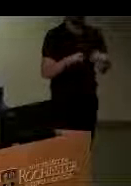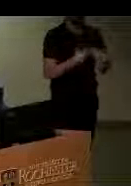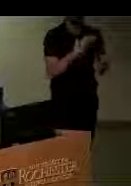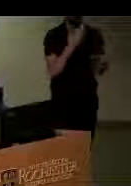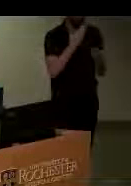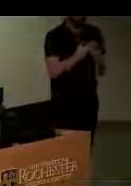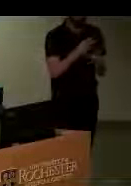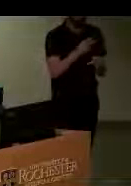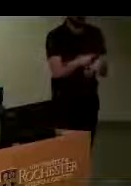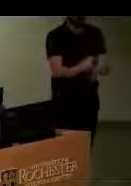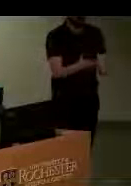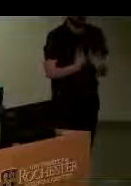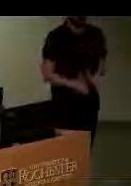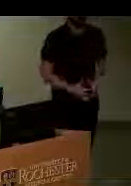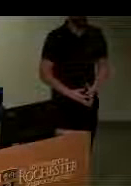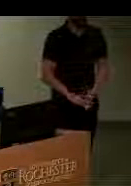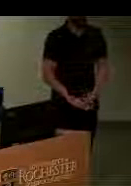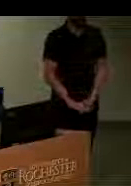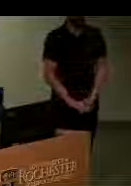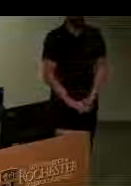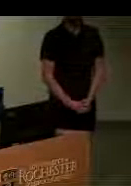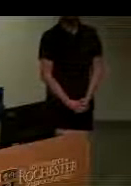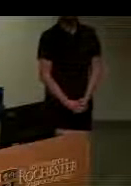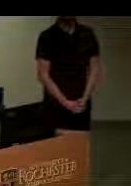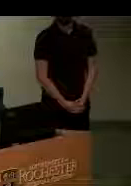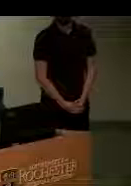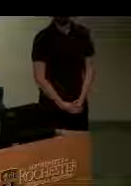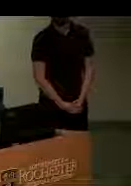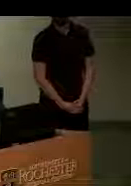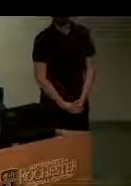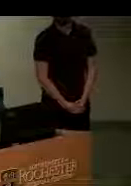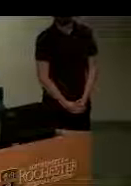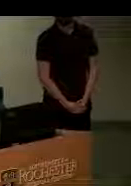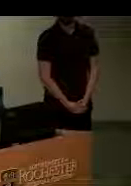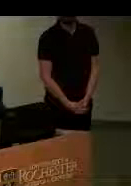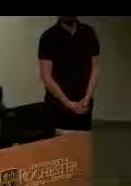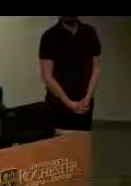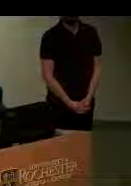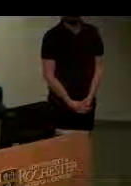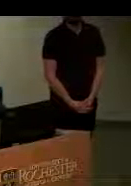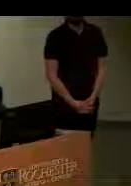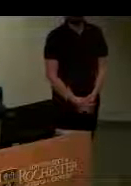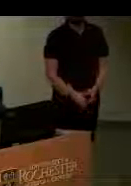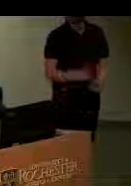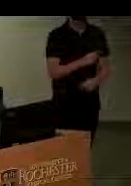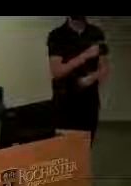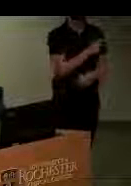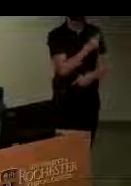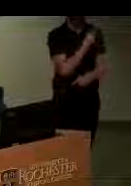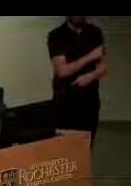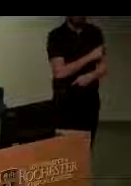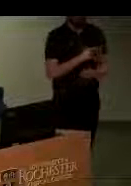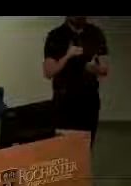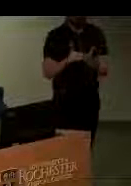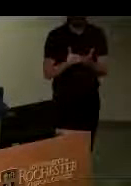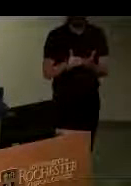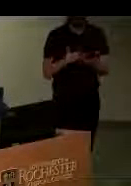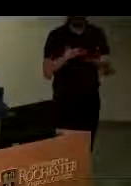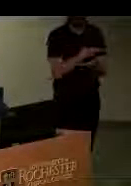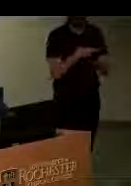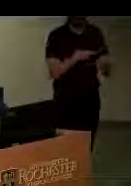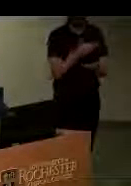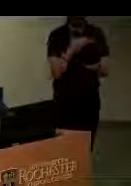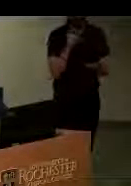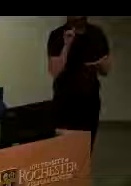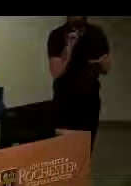that patient needed. And that interpersonal encounters between the patient and the physician is the keystone of all